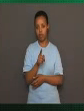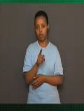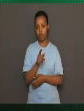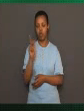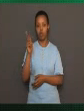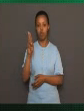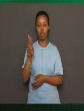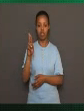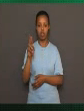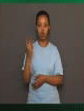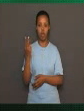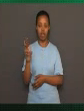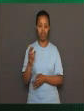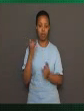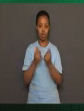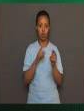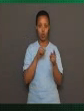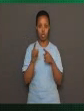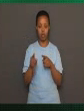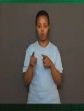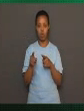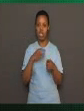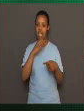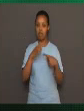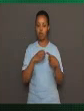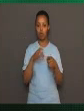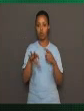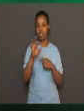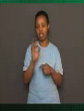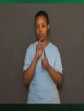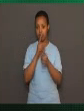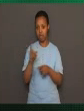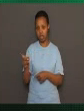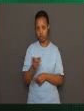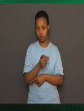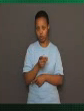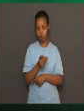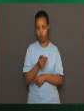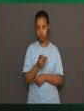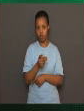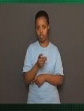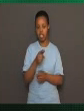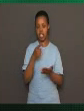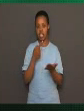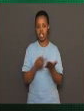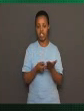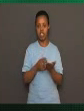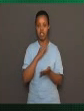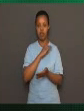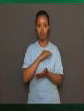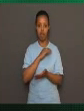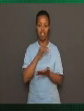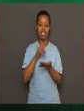Punishers are responses from the environment that decrease the likelihood of a behavior